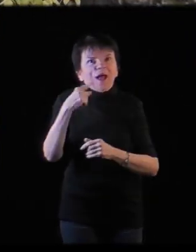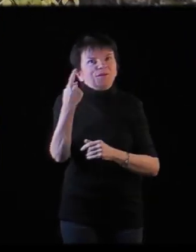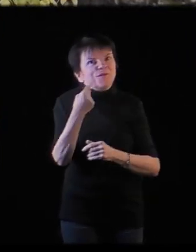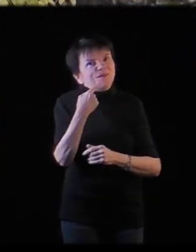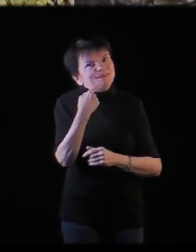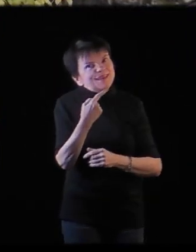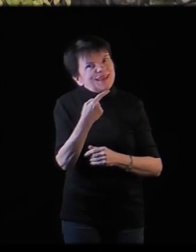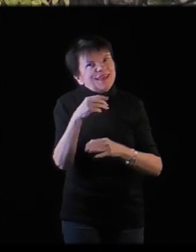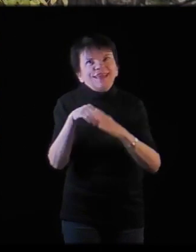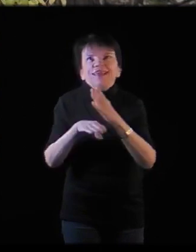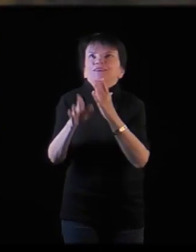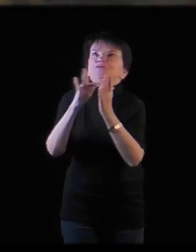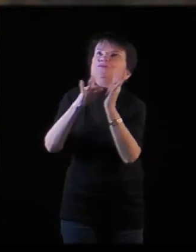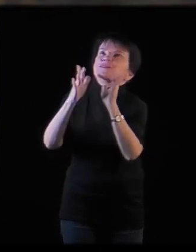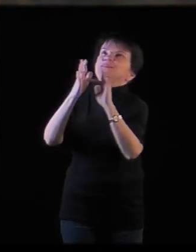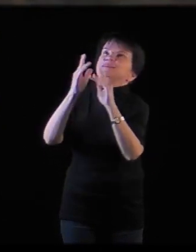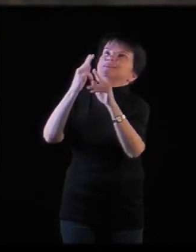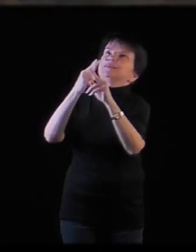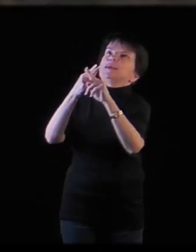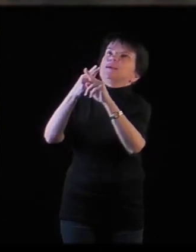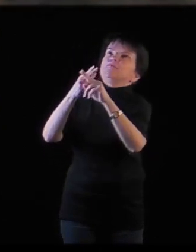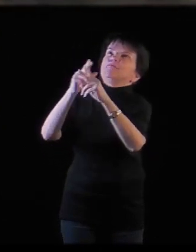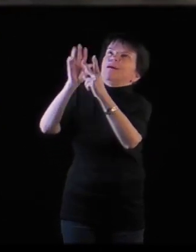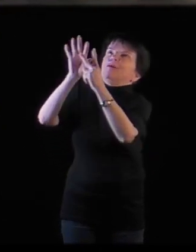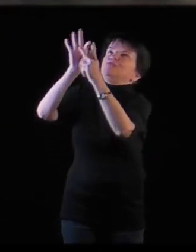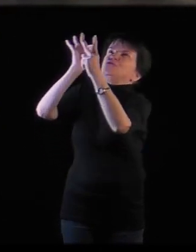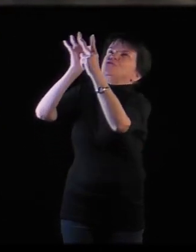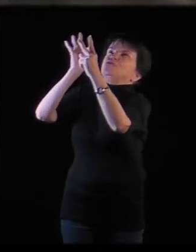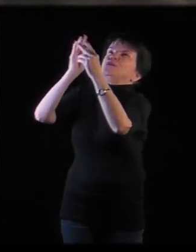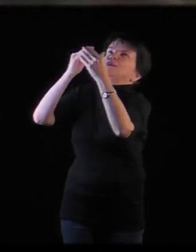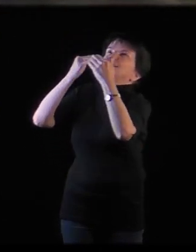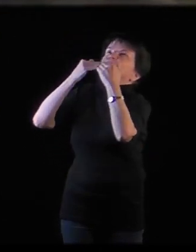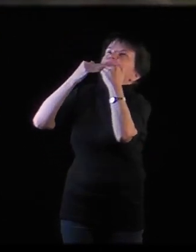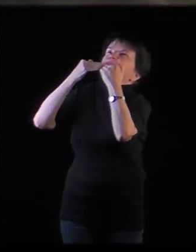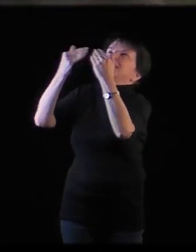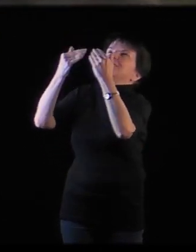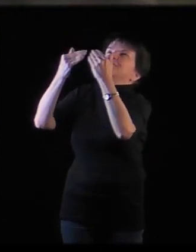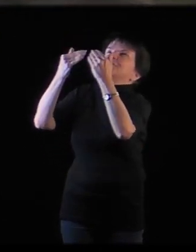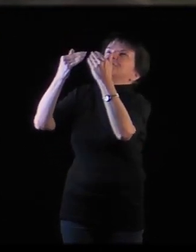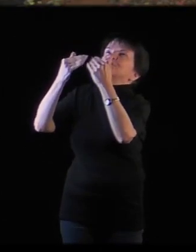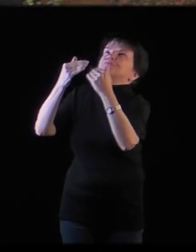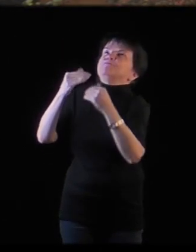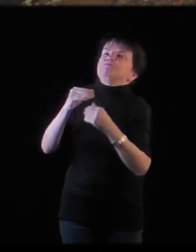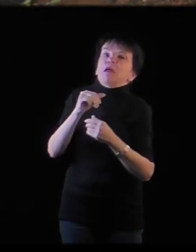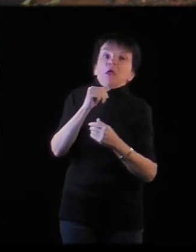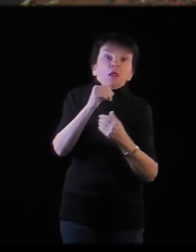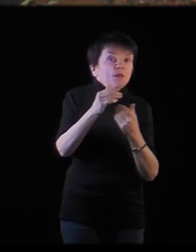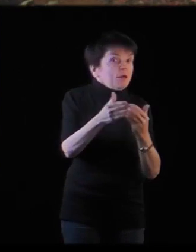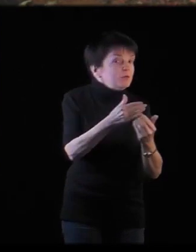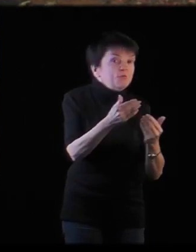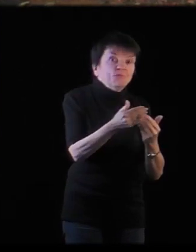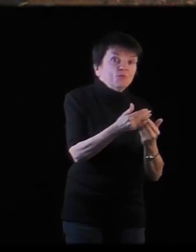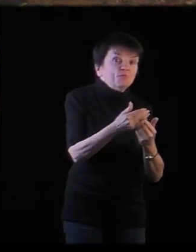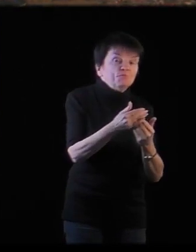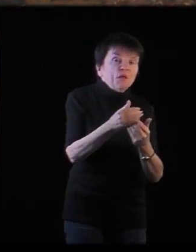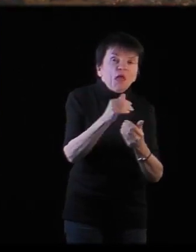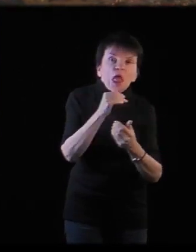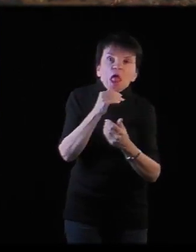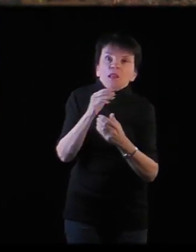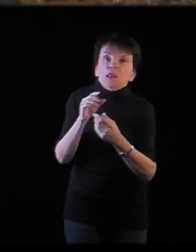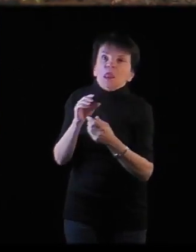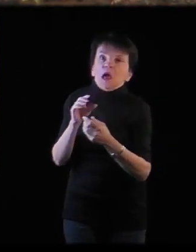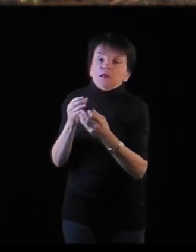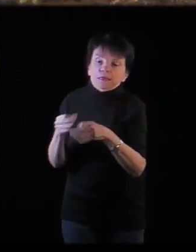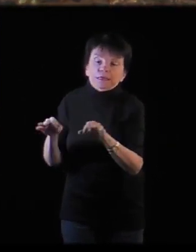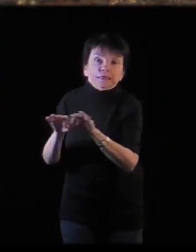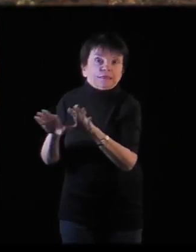Jesus' name, I choose thankful. It's not a simple choice. It's not an easy